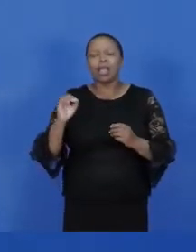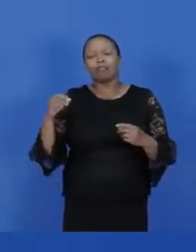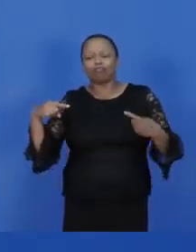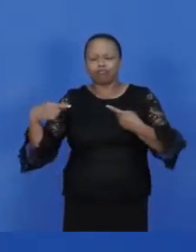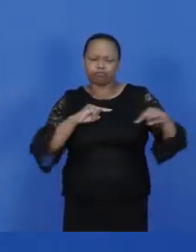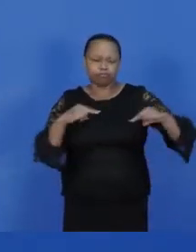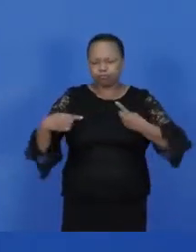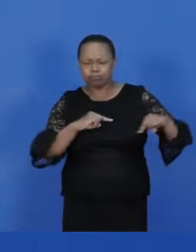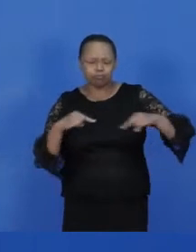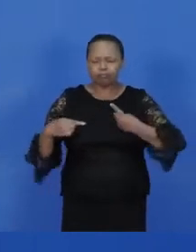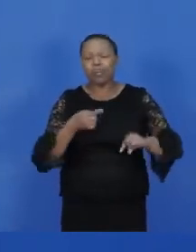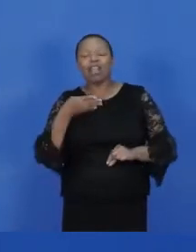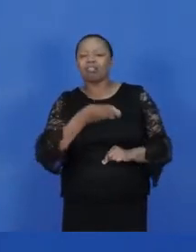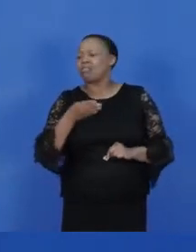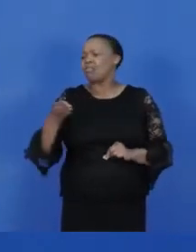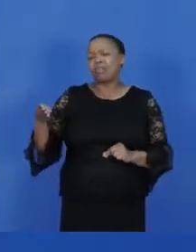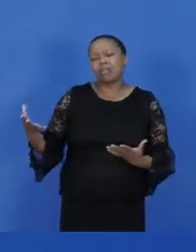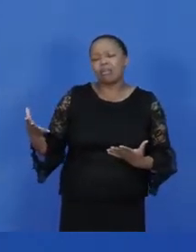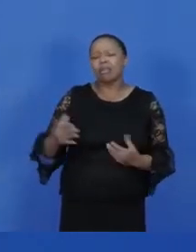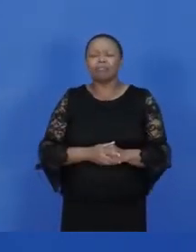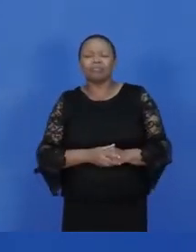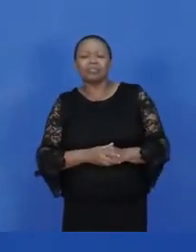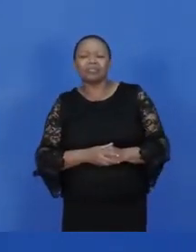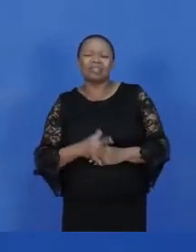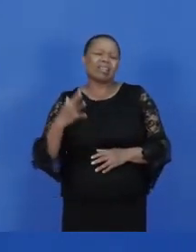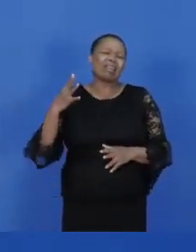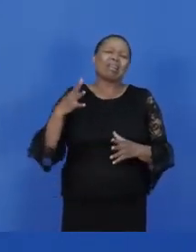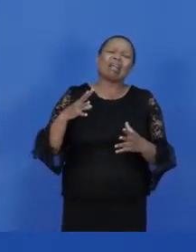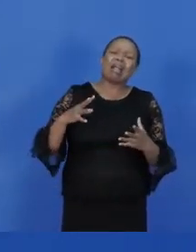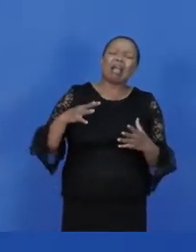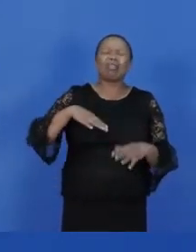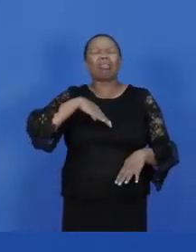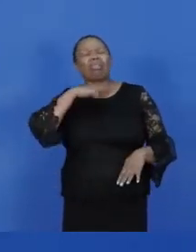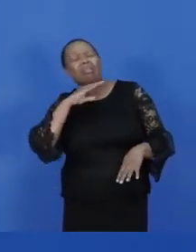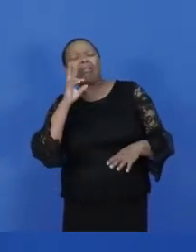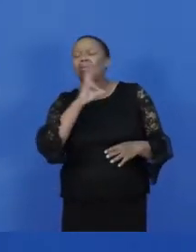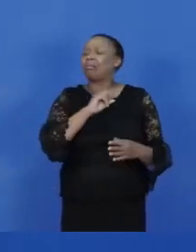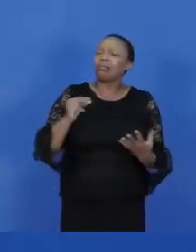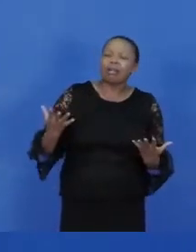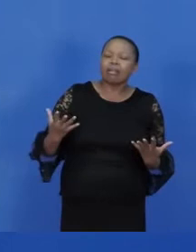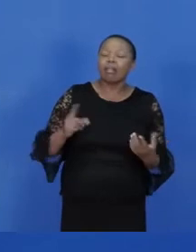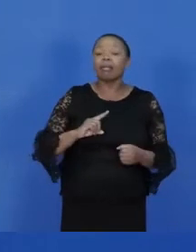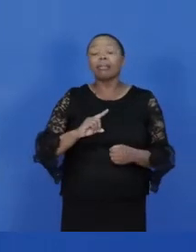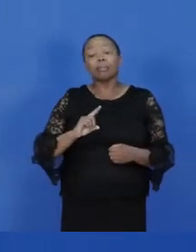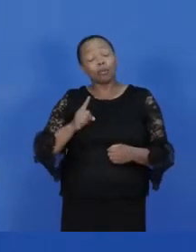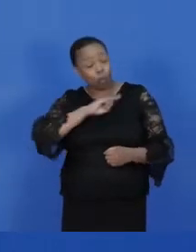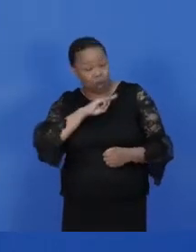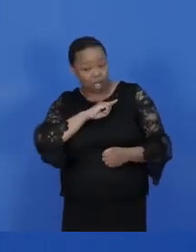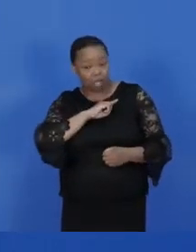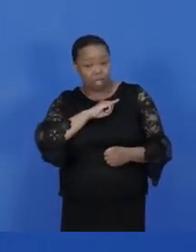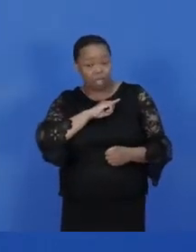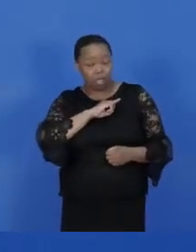to eye, clashing, you know, arguments, annoyance, irritation with each other, etc. And so